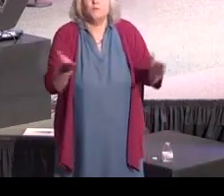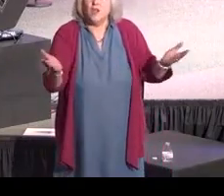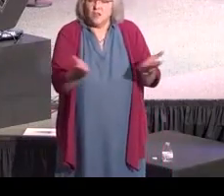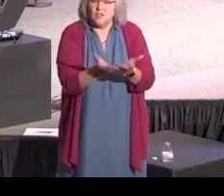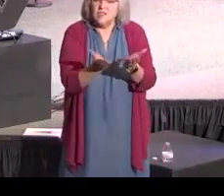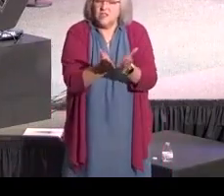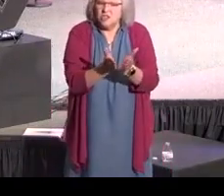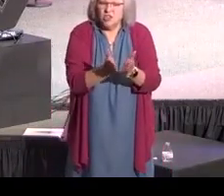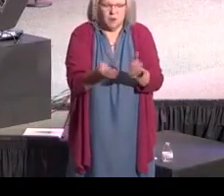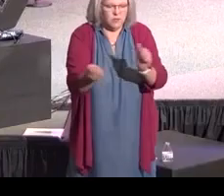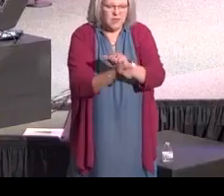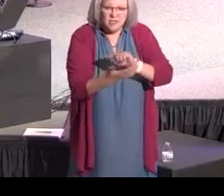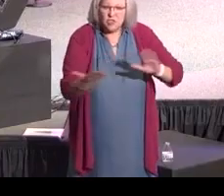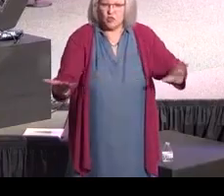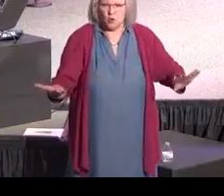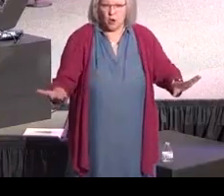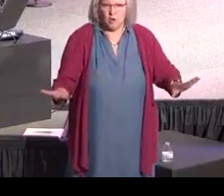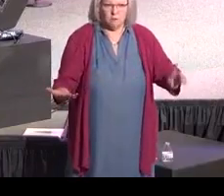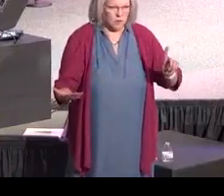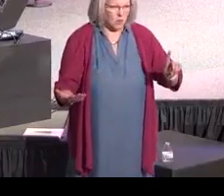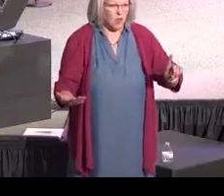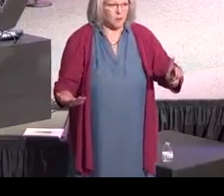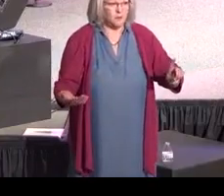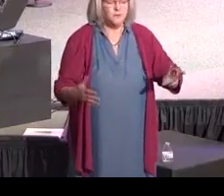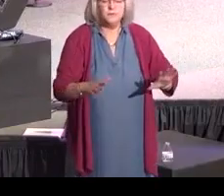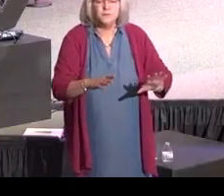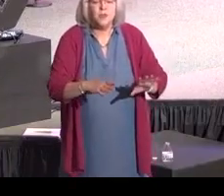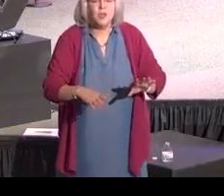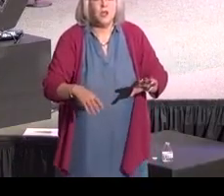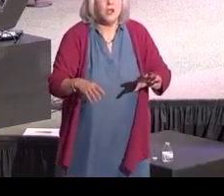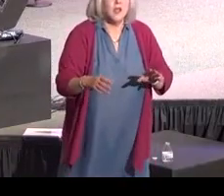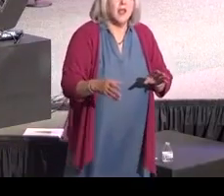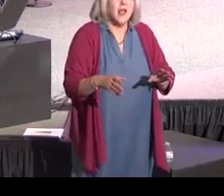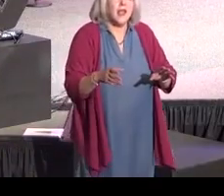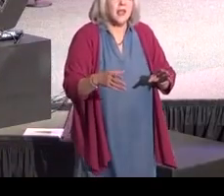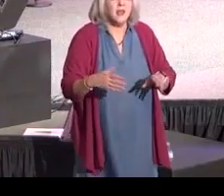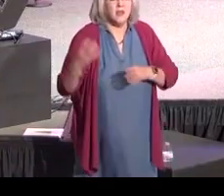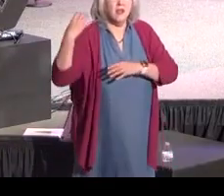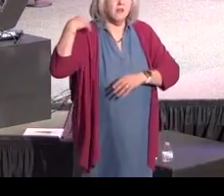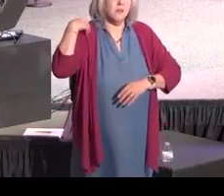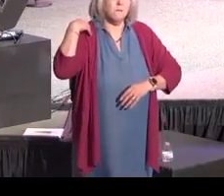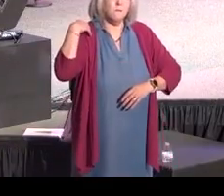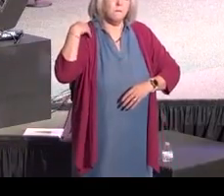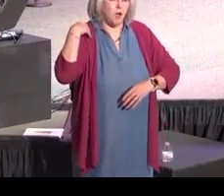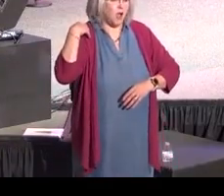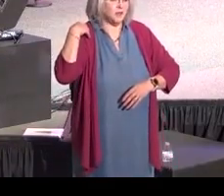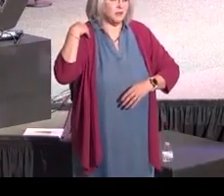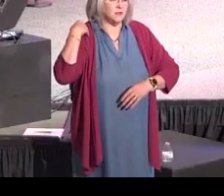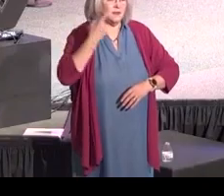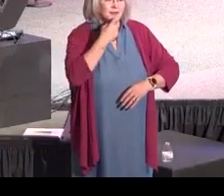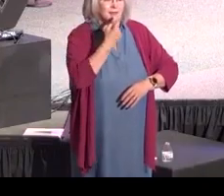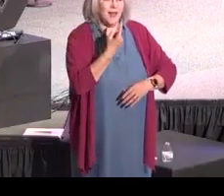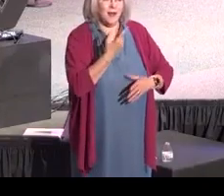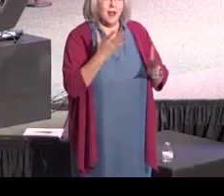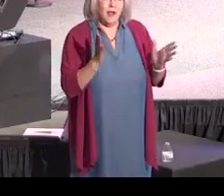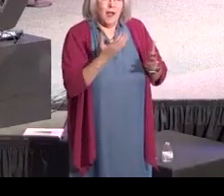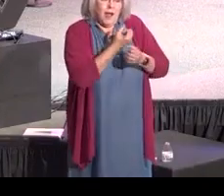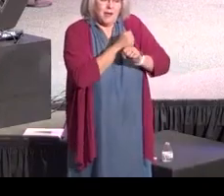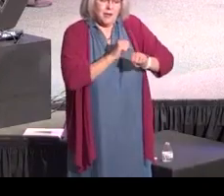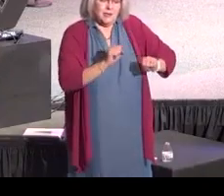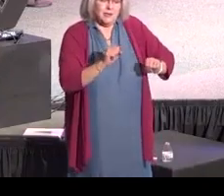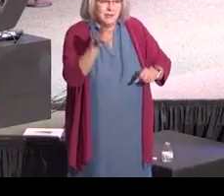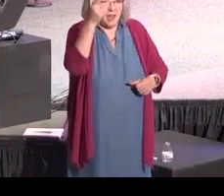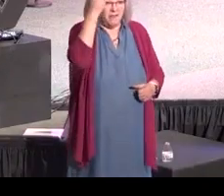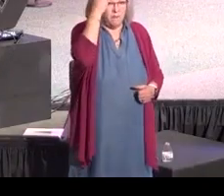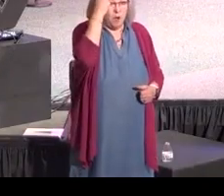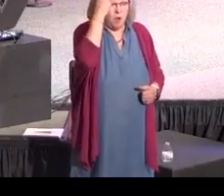the 27th chapter. And it says this, the soldiers planned to kill the prisoners to prevent any of them from